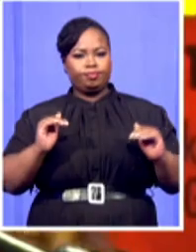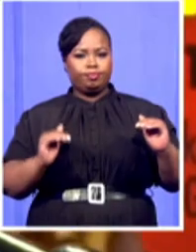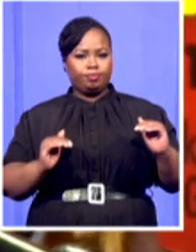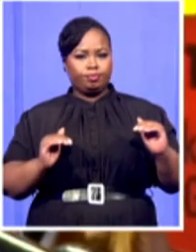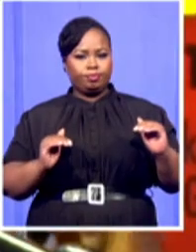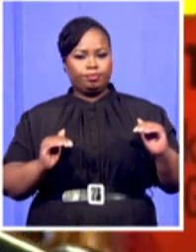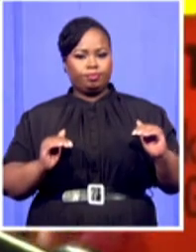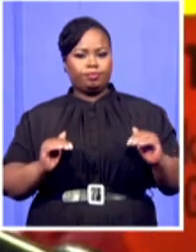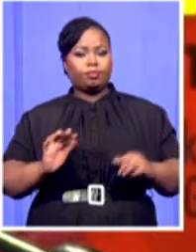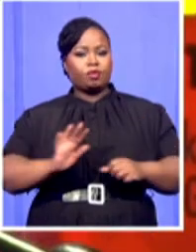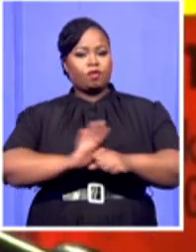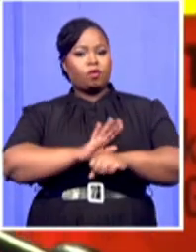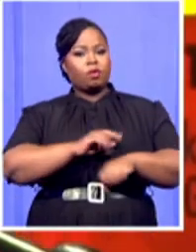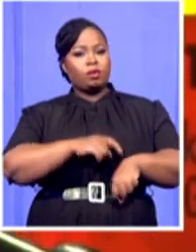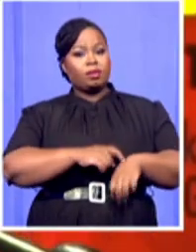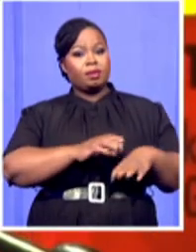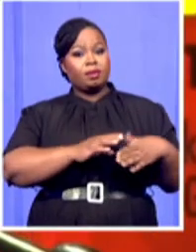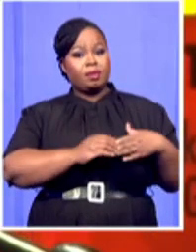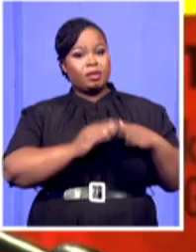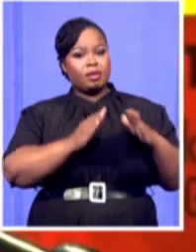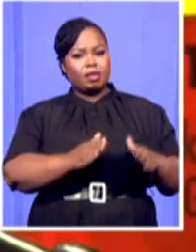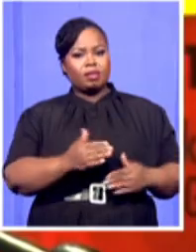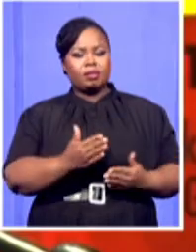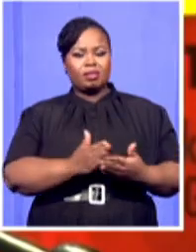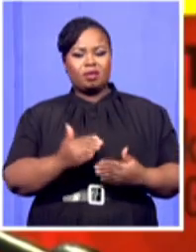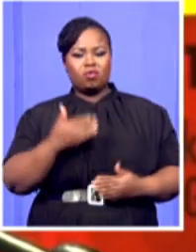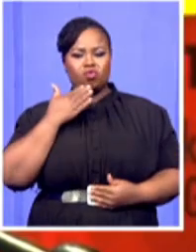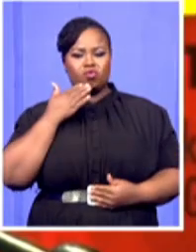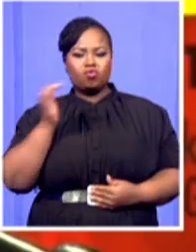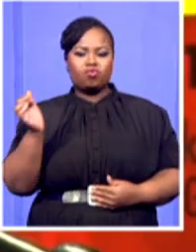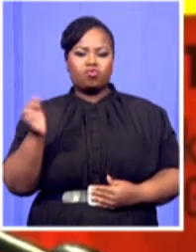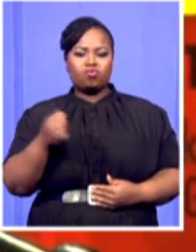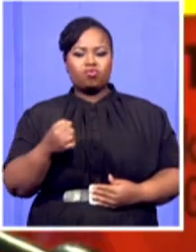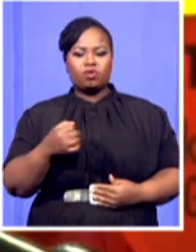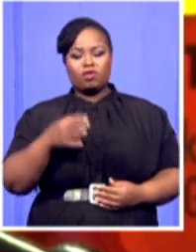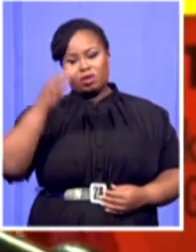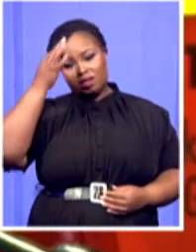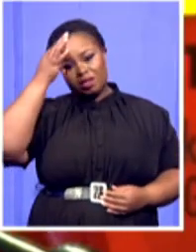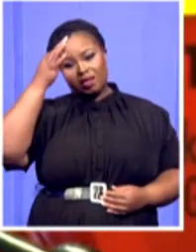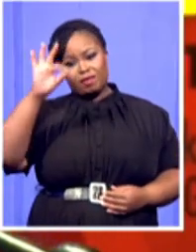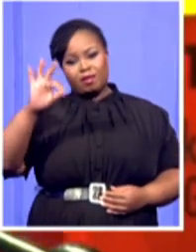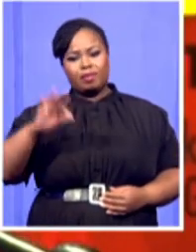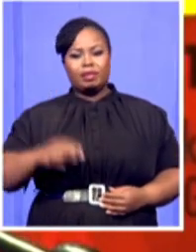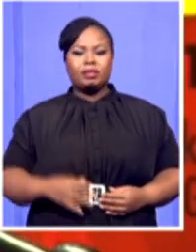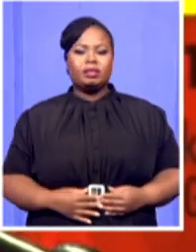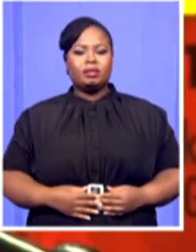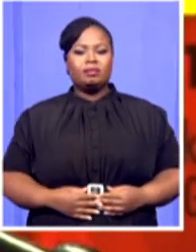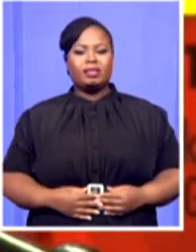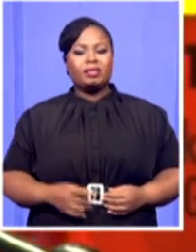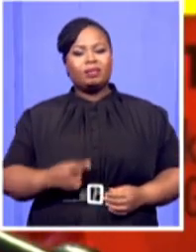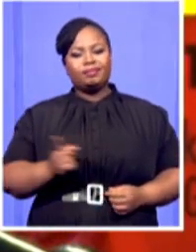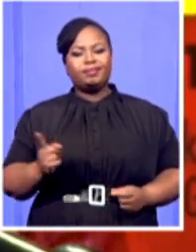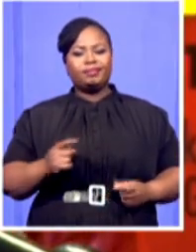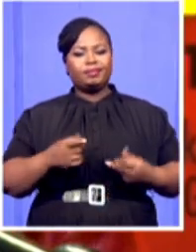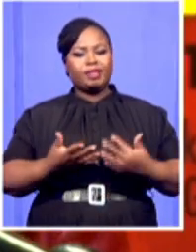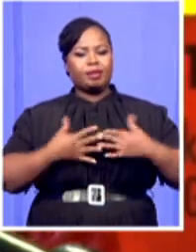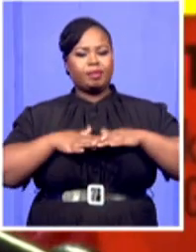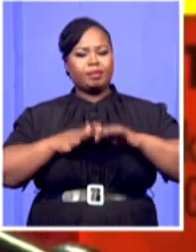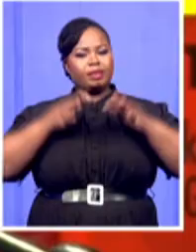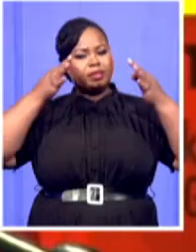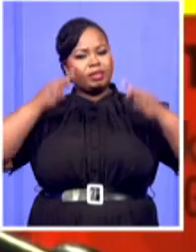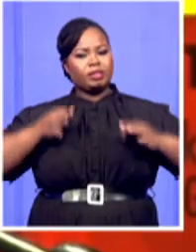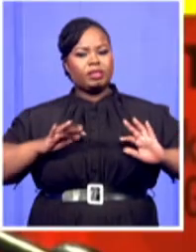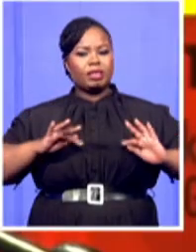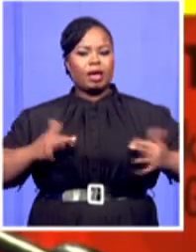between full-time leaders and leaders deployed to government, and how do those deployees implement decisions of the